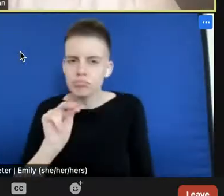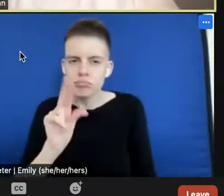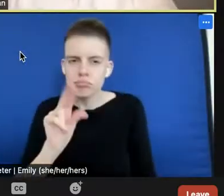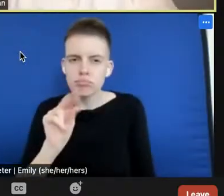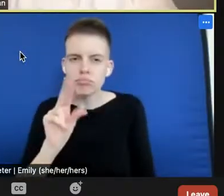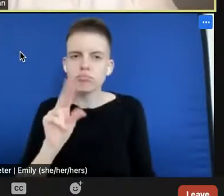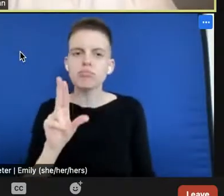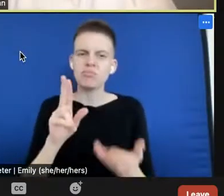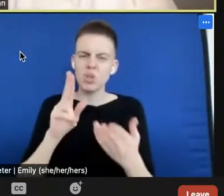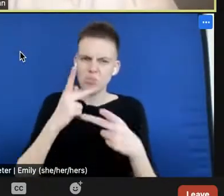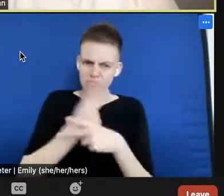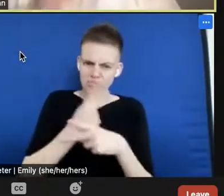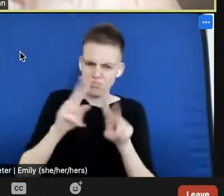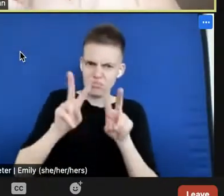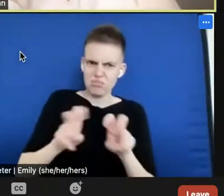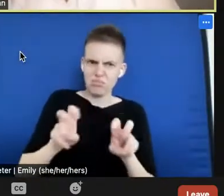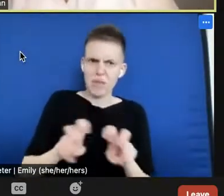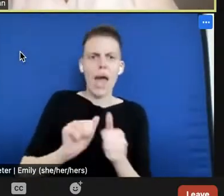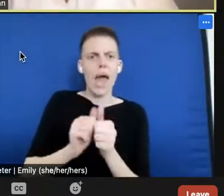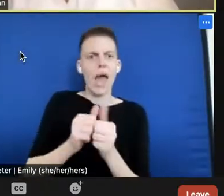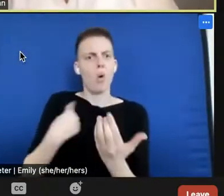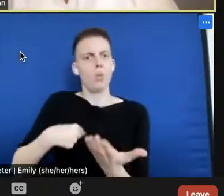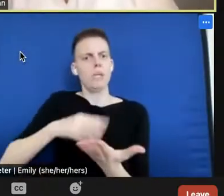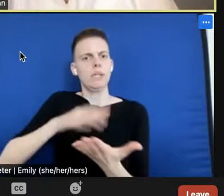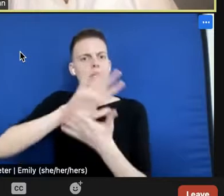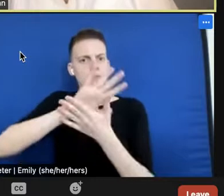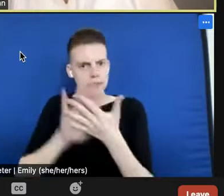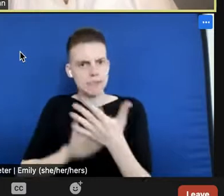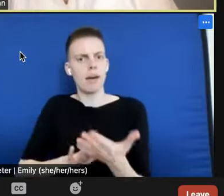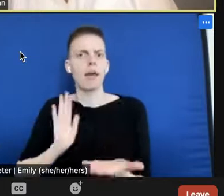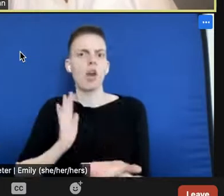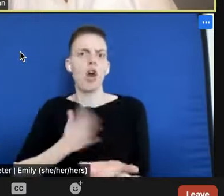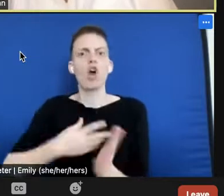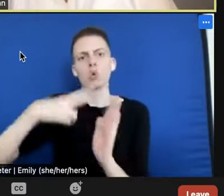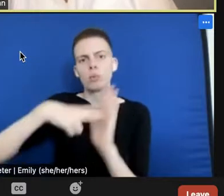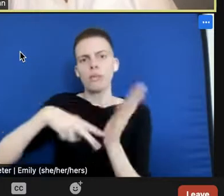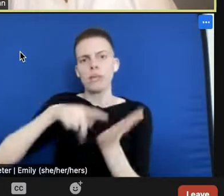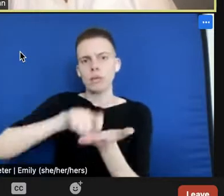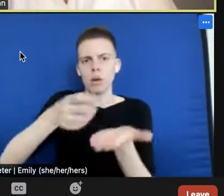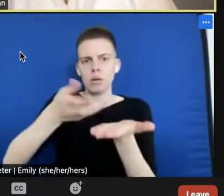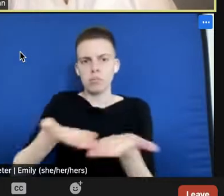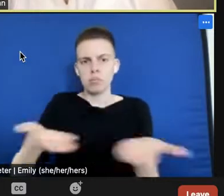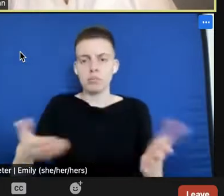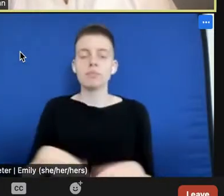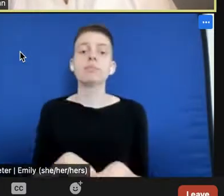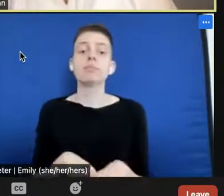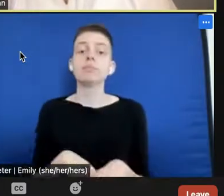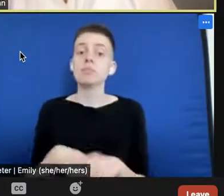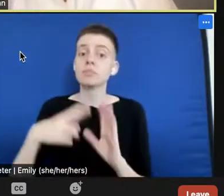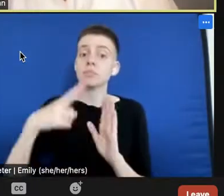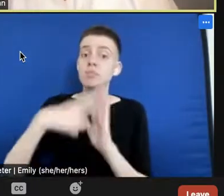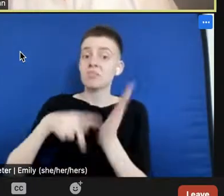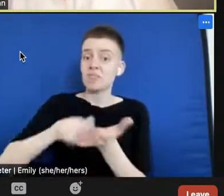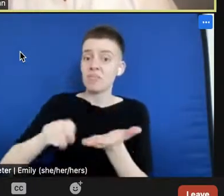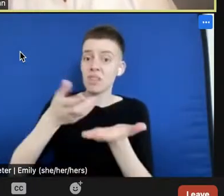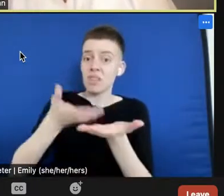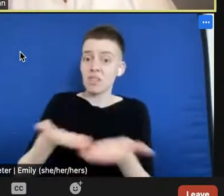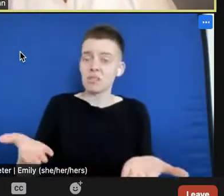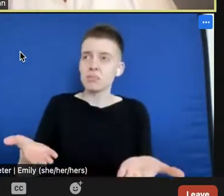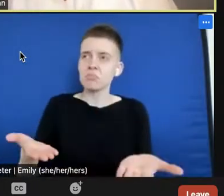are designed. In many cases, materials for literacy are really targeting